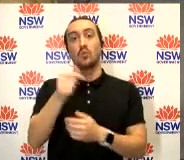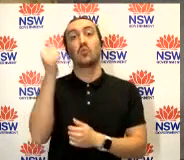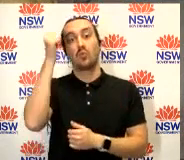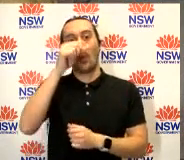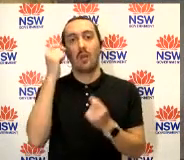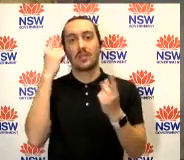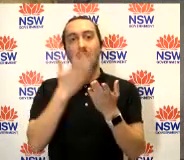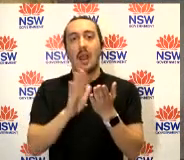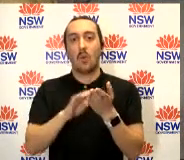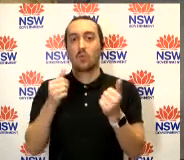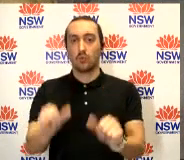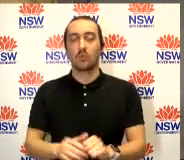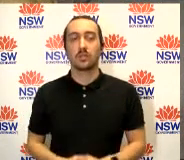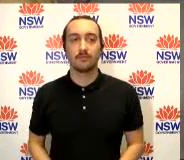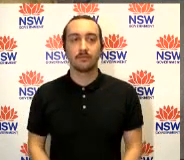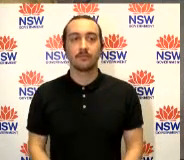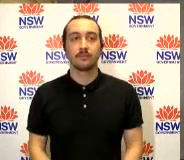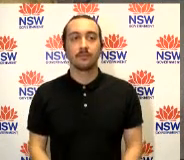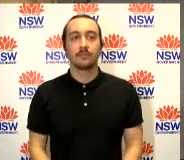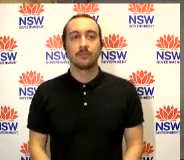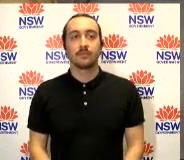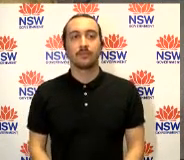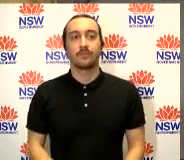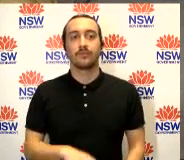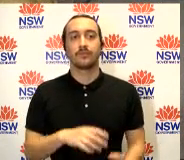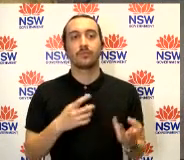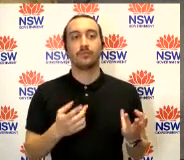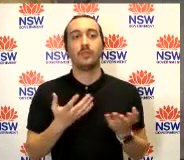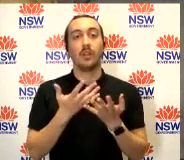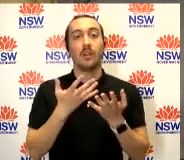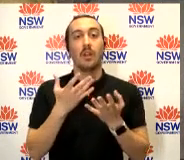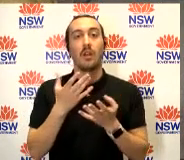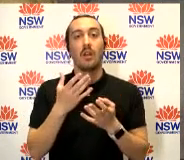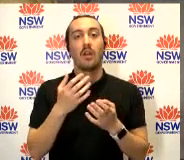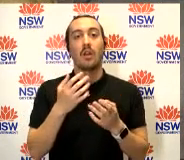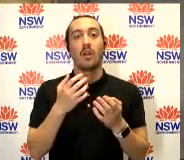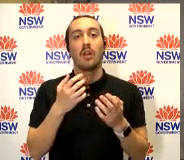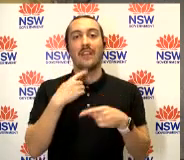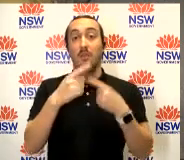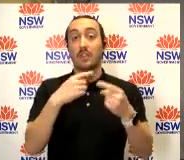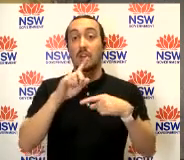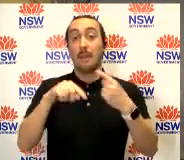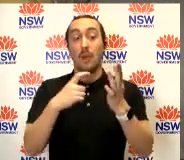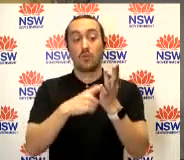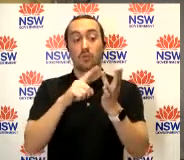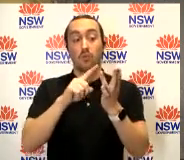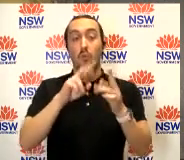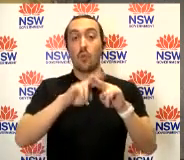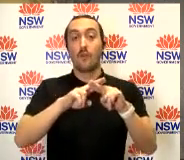is that where can I get more info on roof rails, and do I need a licensed installer?